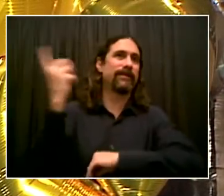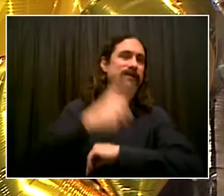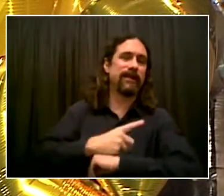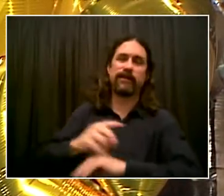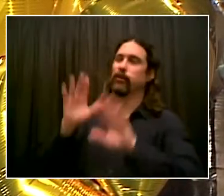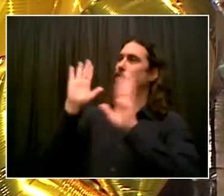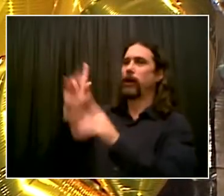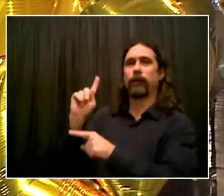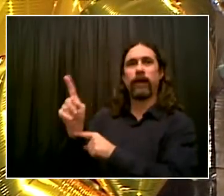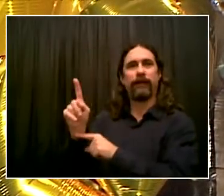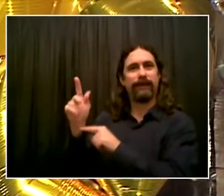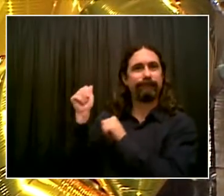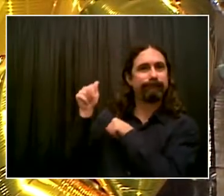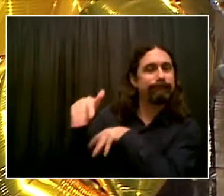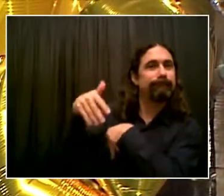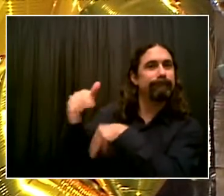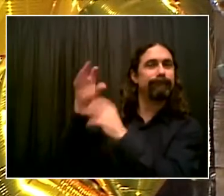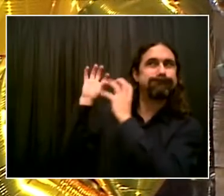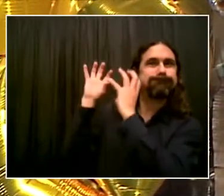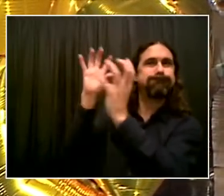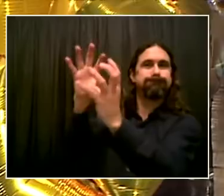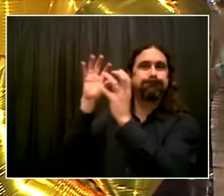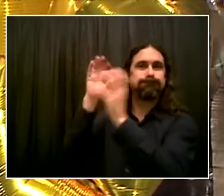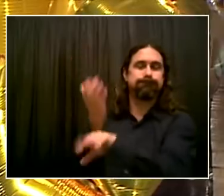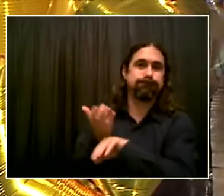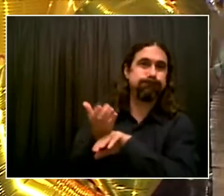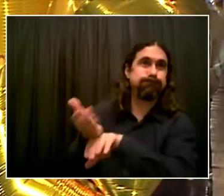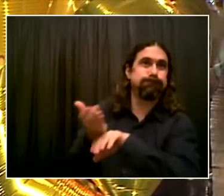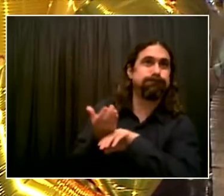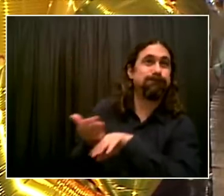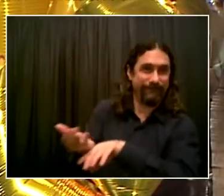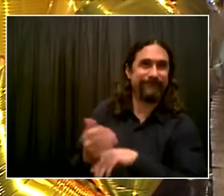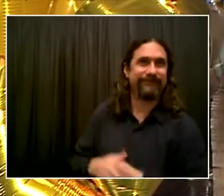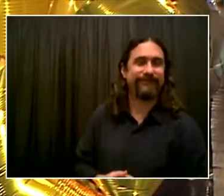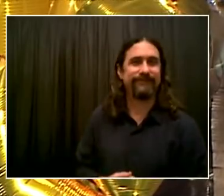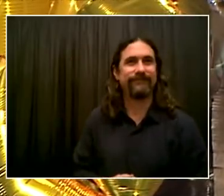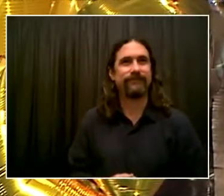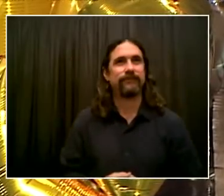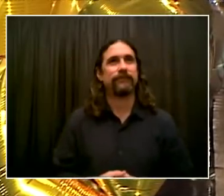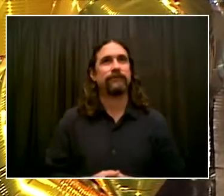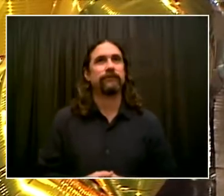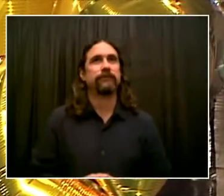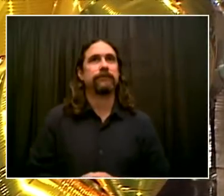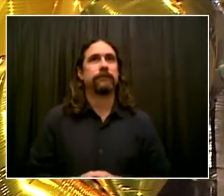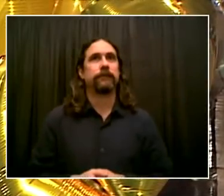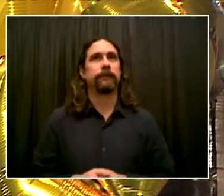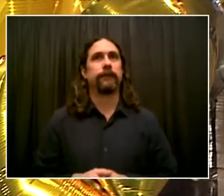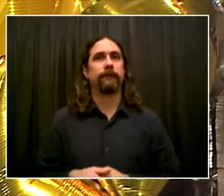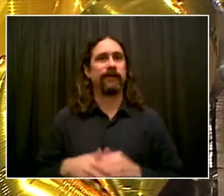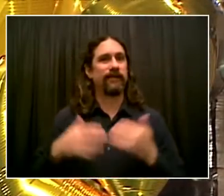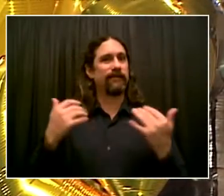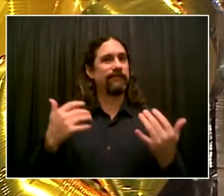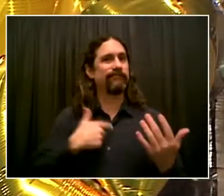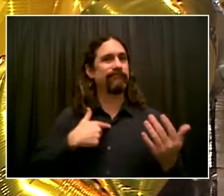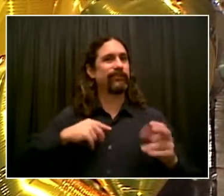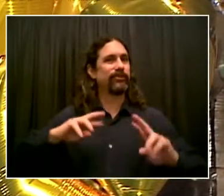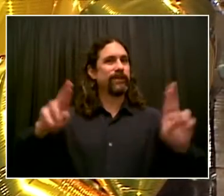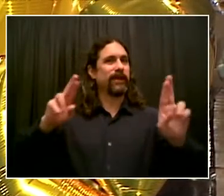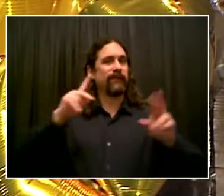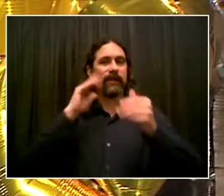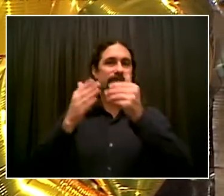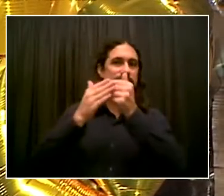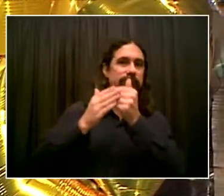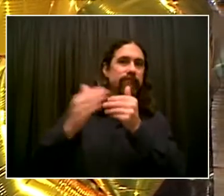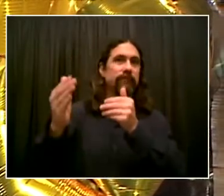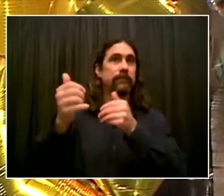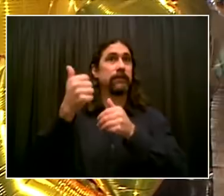and all the holidays ahead, first of all, a very happy Thanksgiving to all New Yorkers. You've been through a lot, but you